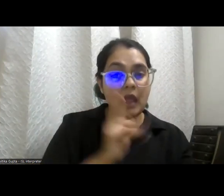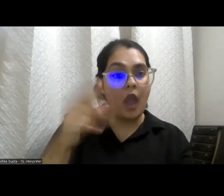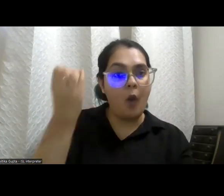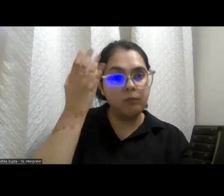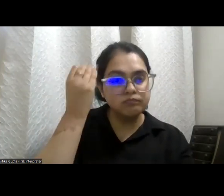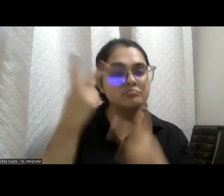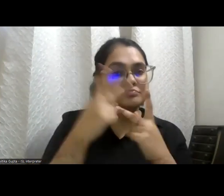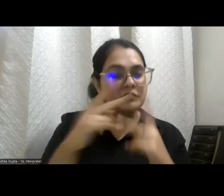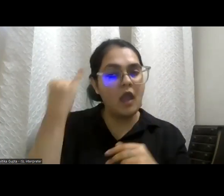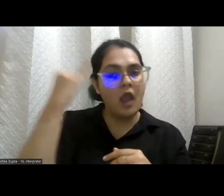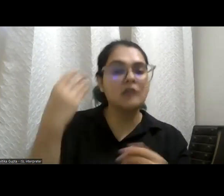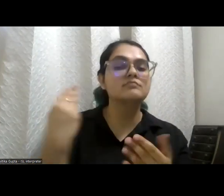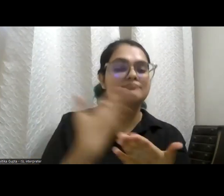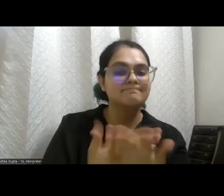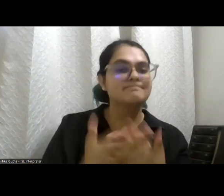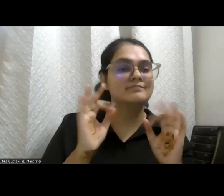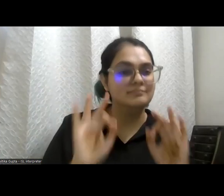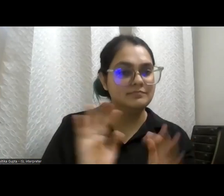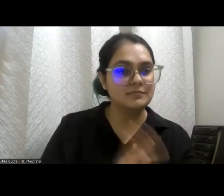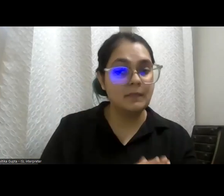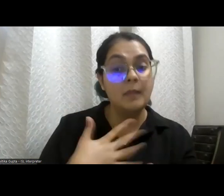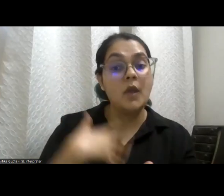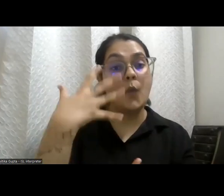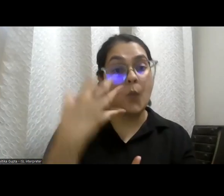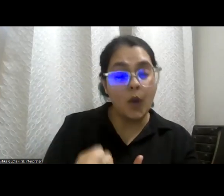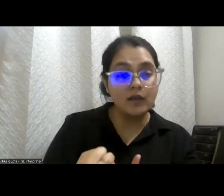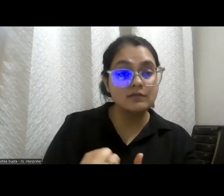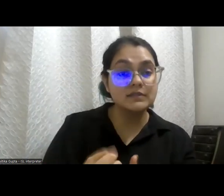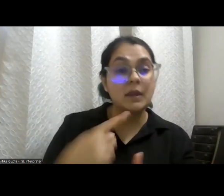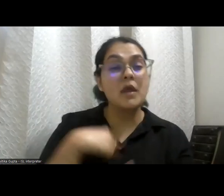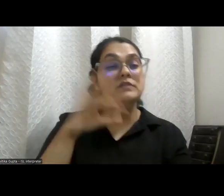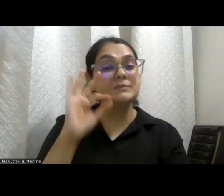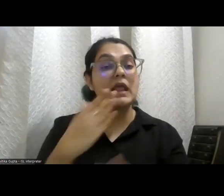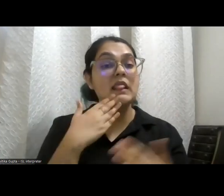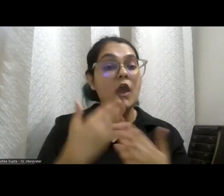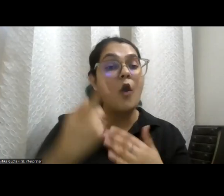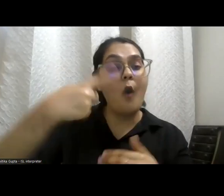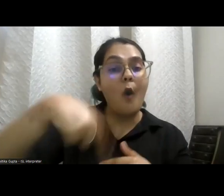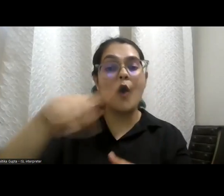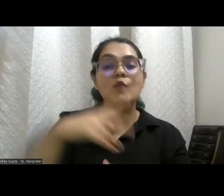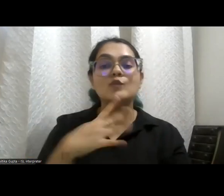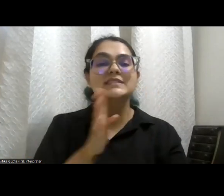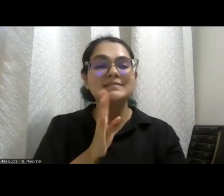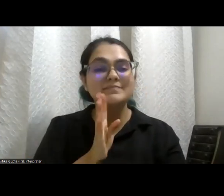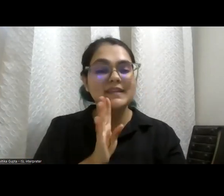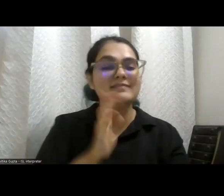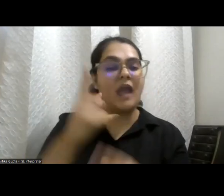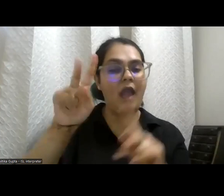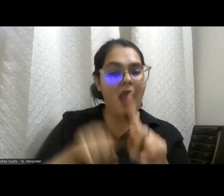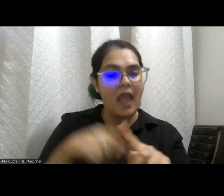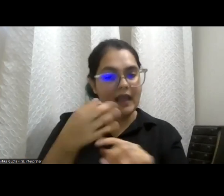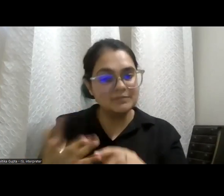and thought-provoking ideas. I would also like to extend a special thank you to all the individual speakers, experts,